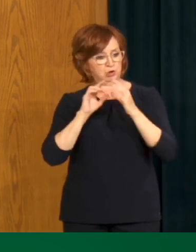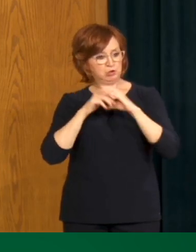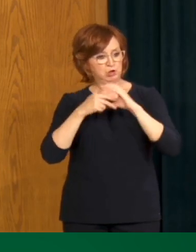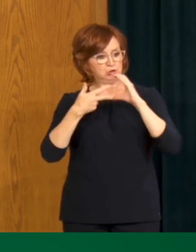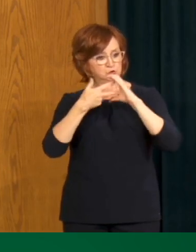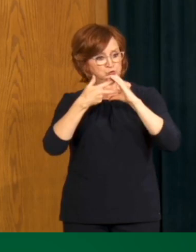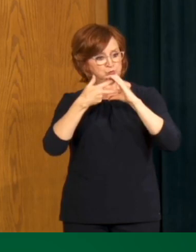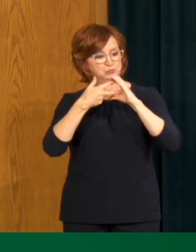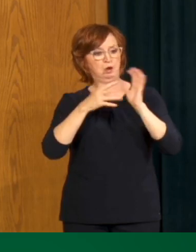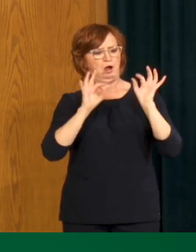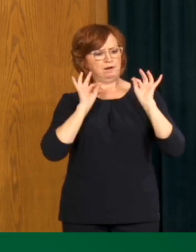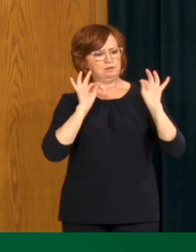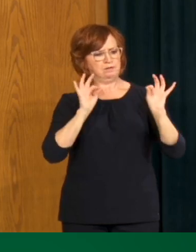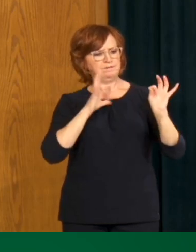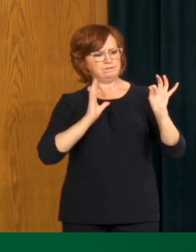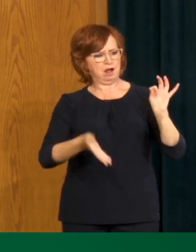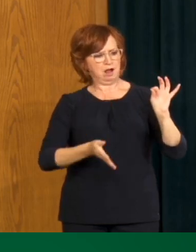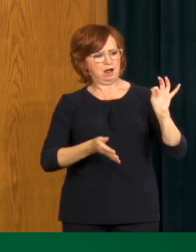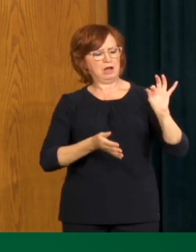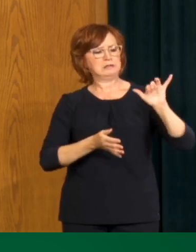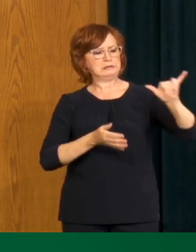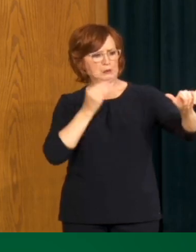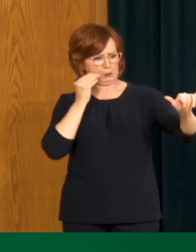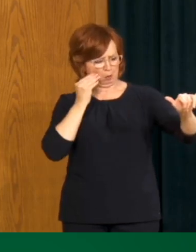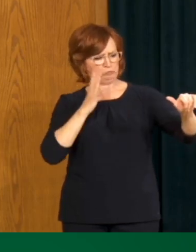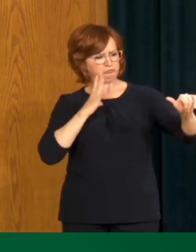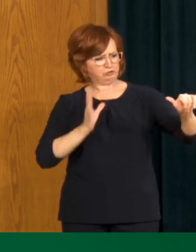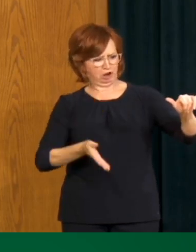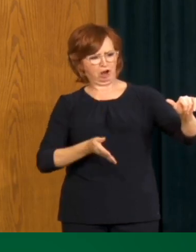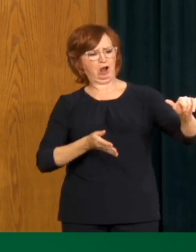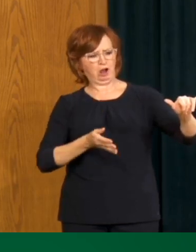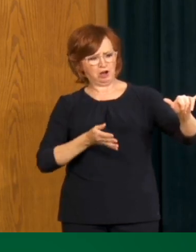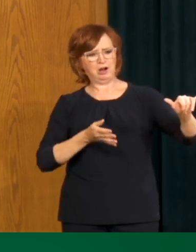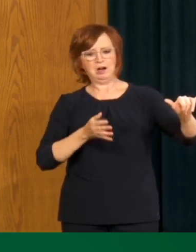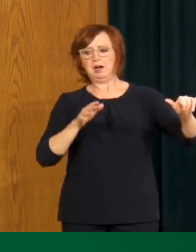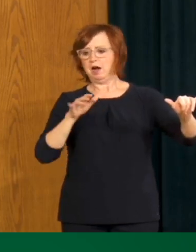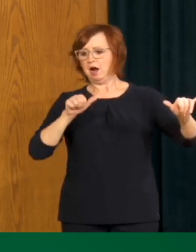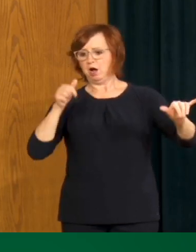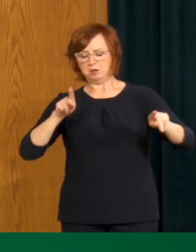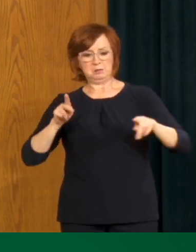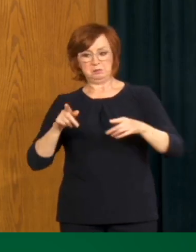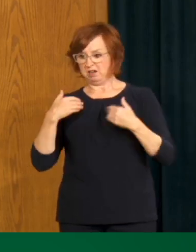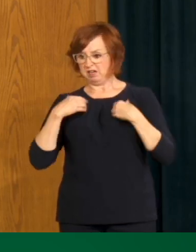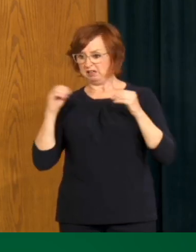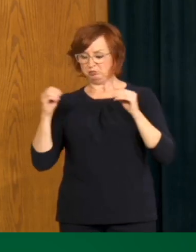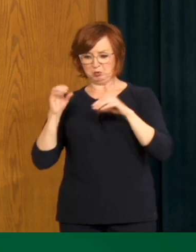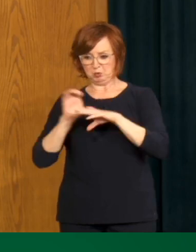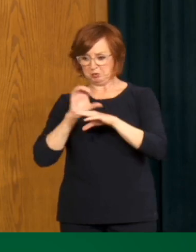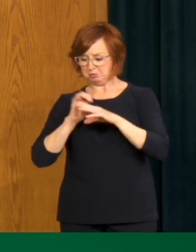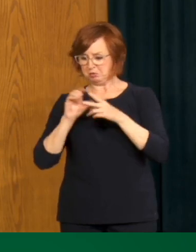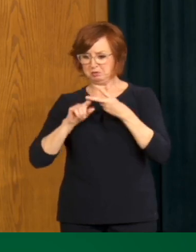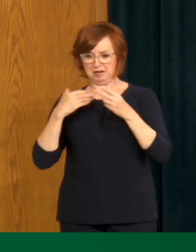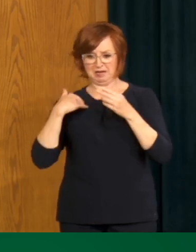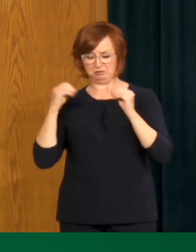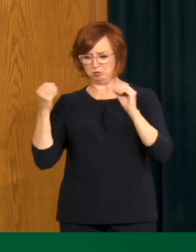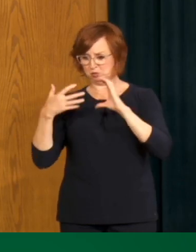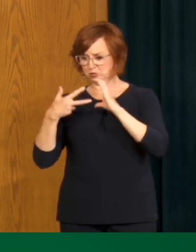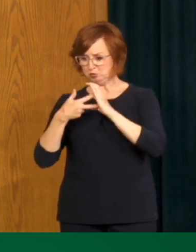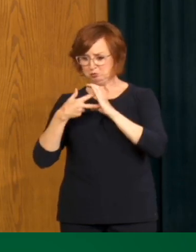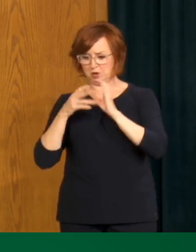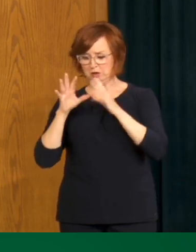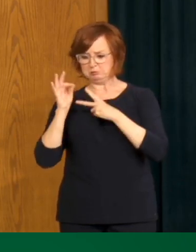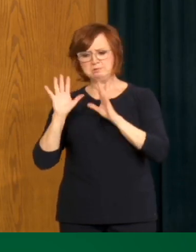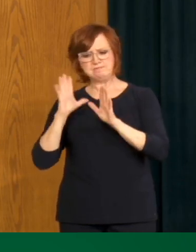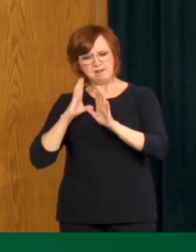work together to make it safe for them to come. I think those considerations are really important. And it is going to be challenging. I think, 2 meters is a